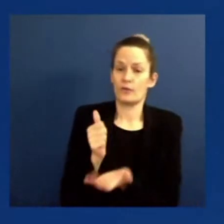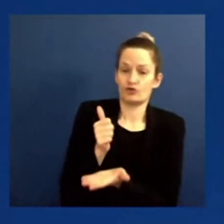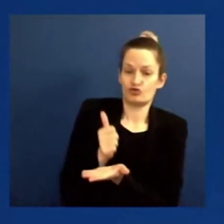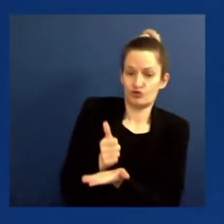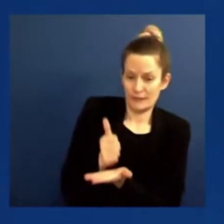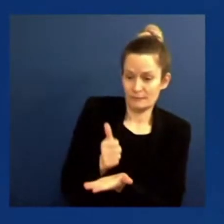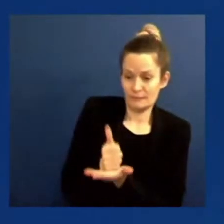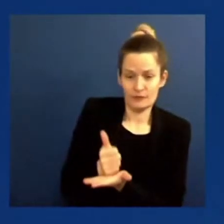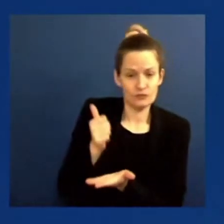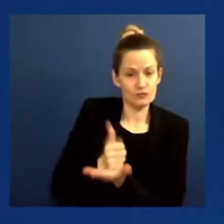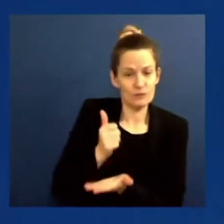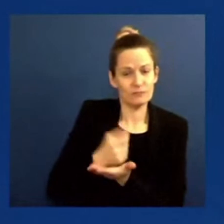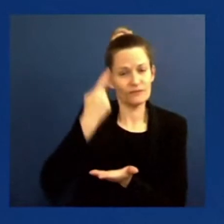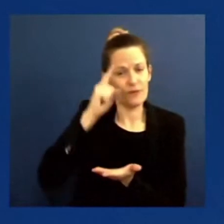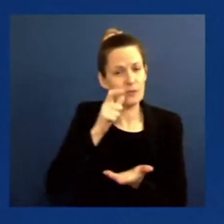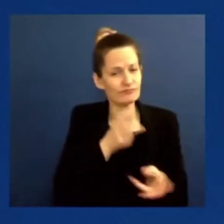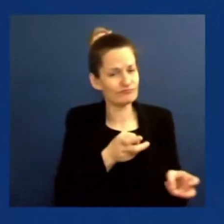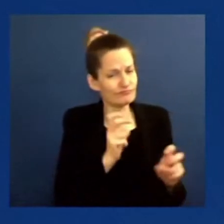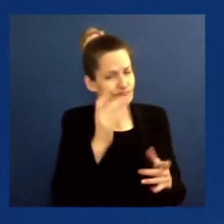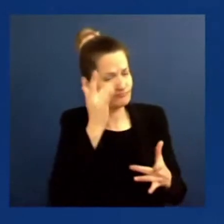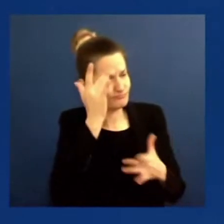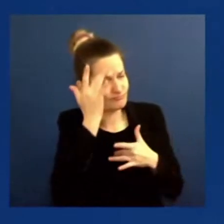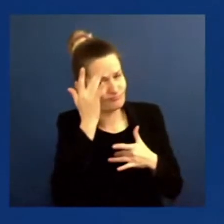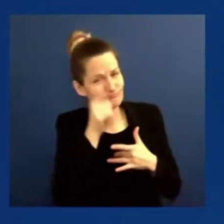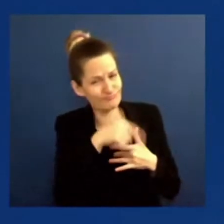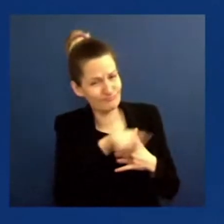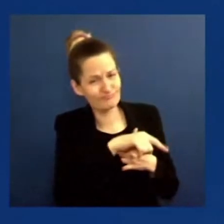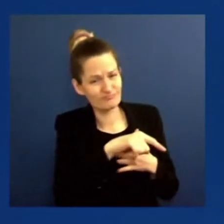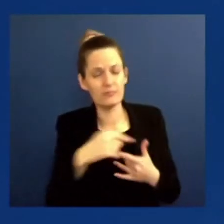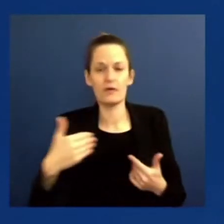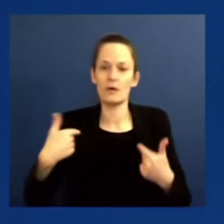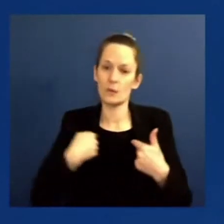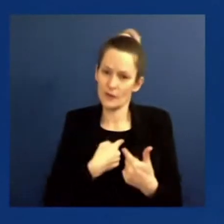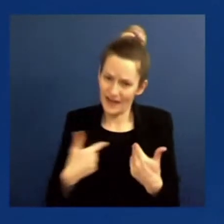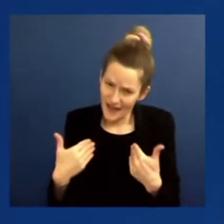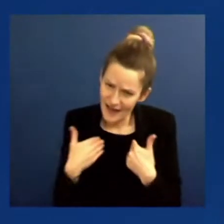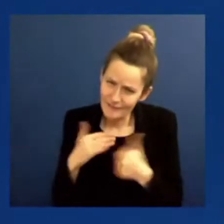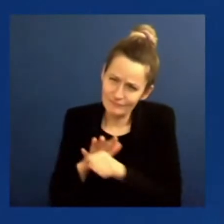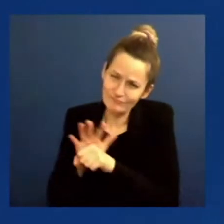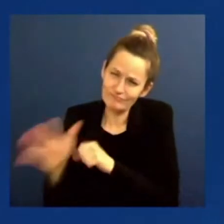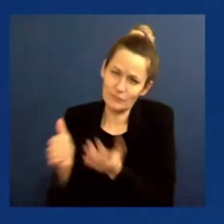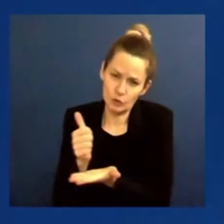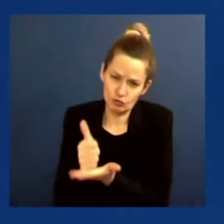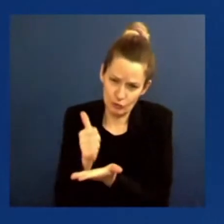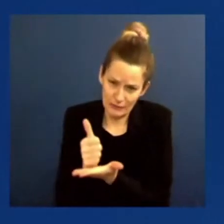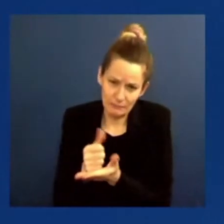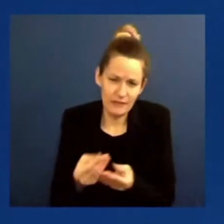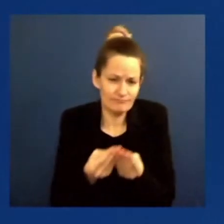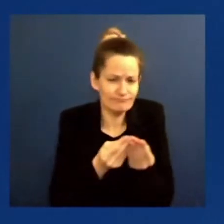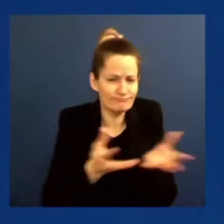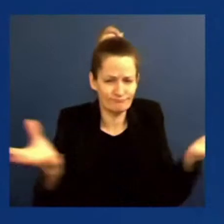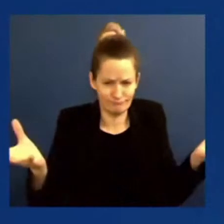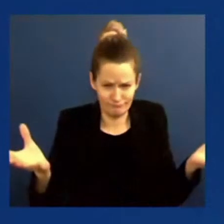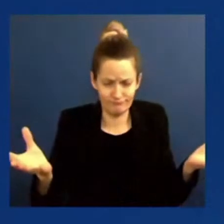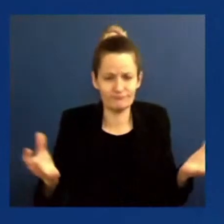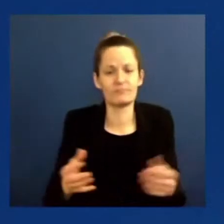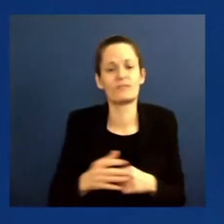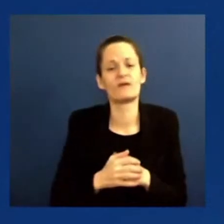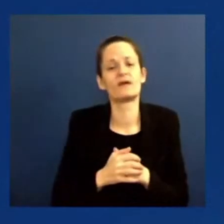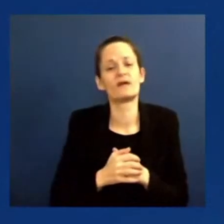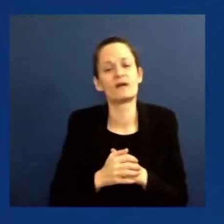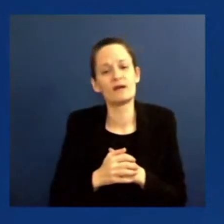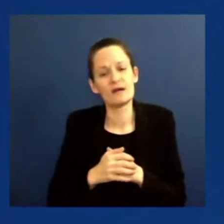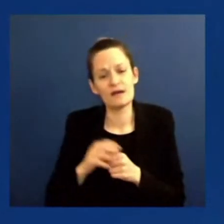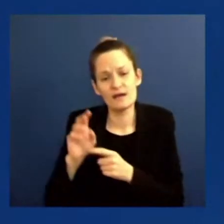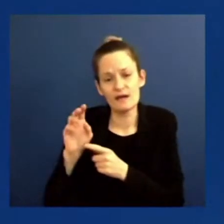pandemic. Importantly, including Pfizer's antiviral pill, a game changer that helps keep people out of the